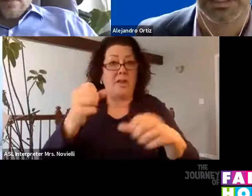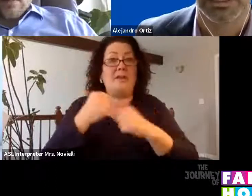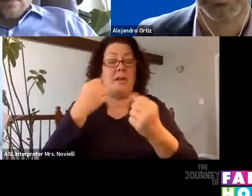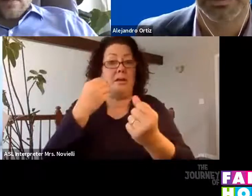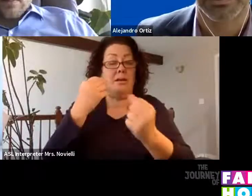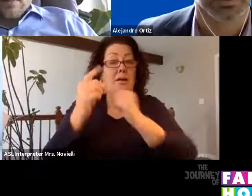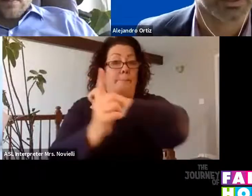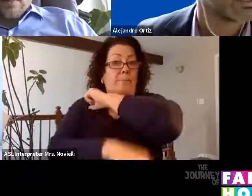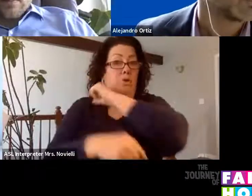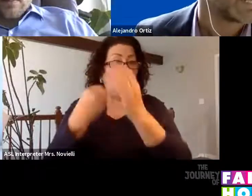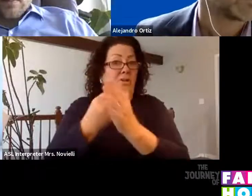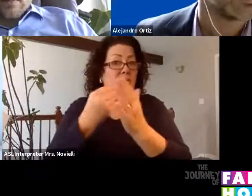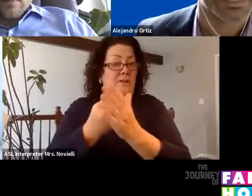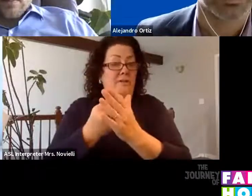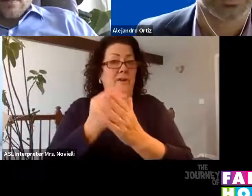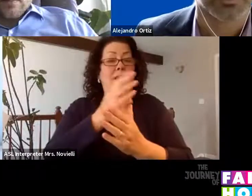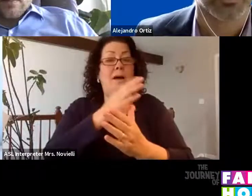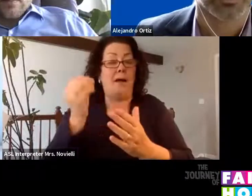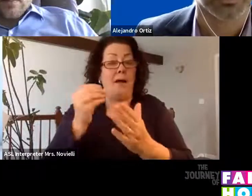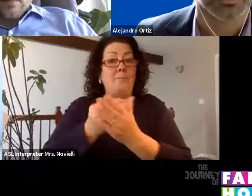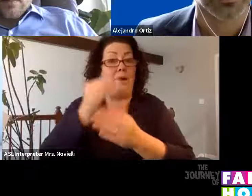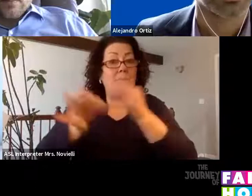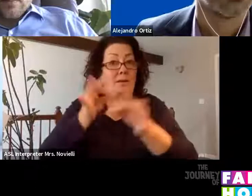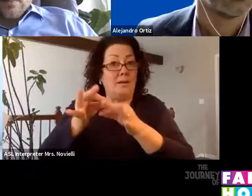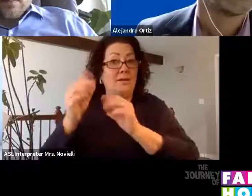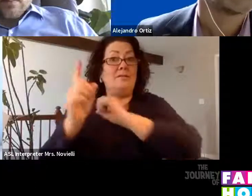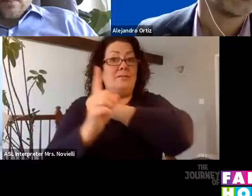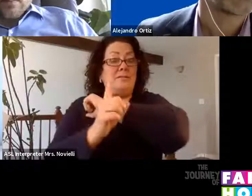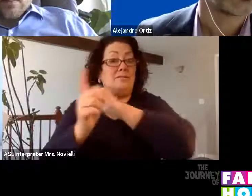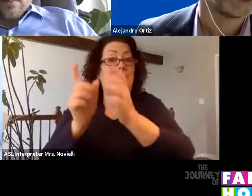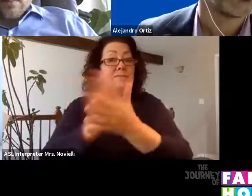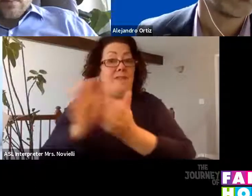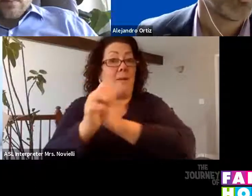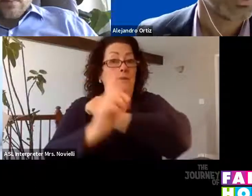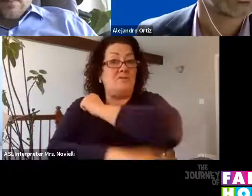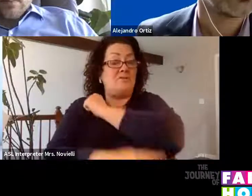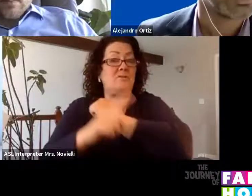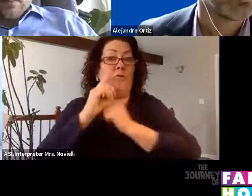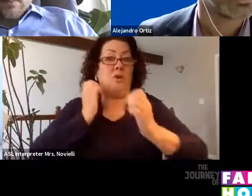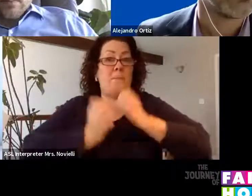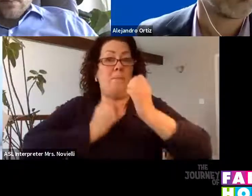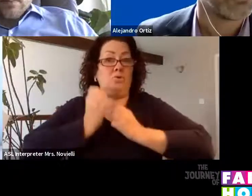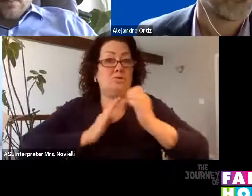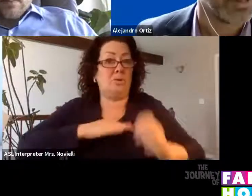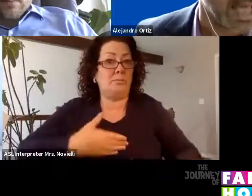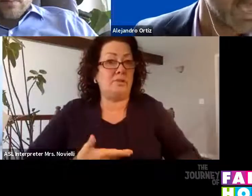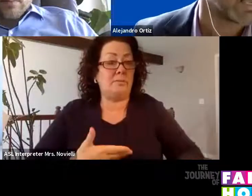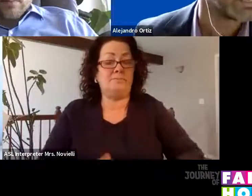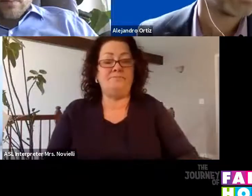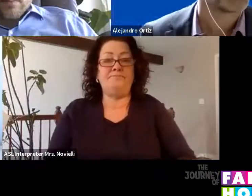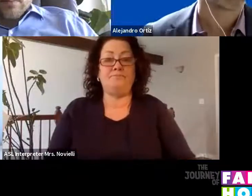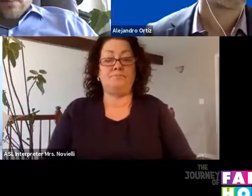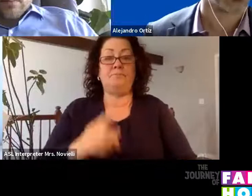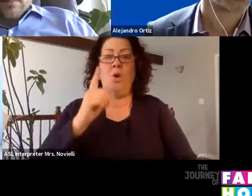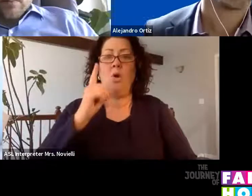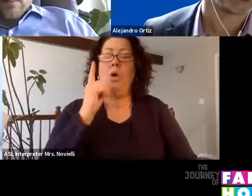to compensatory damages and damages under for emotional distress. So yeah, the one issue that I want to flag and that